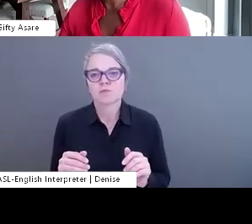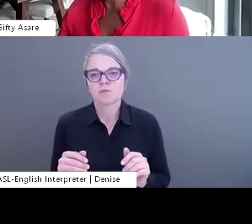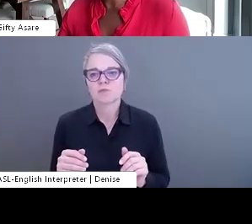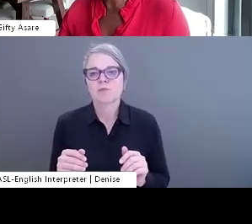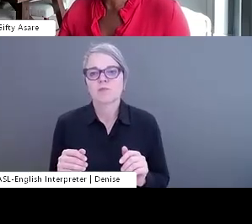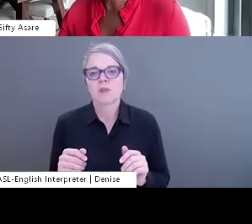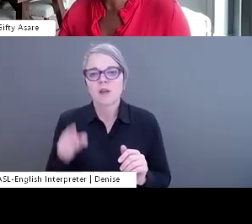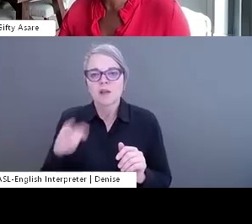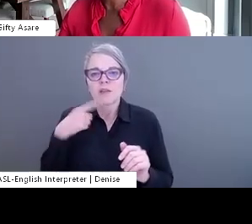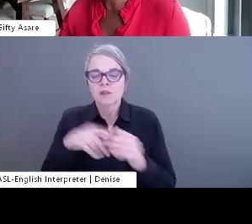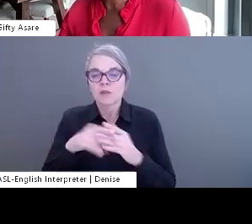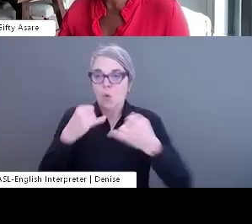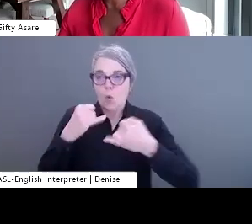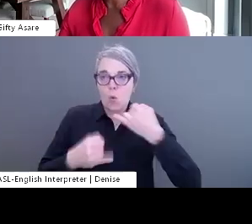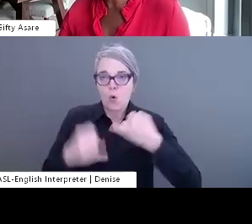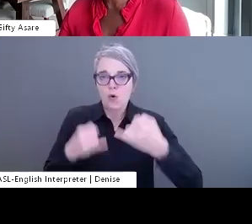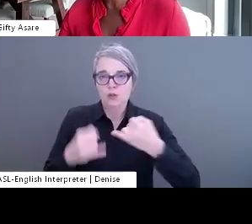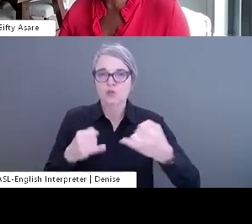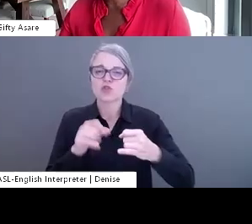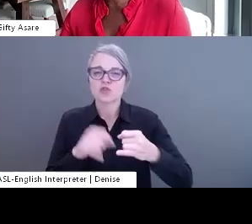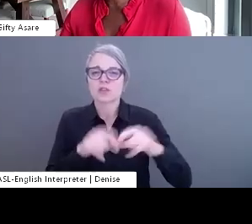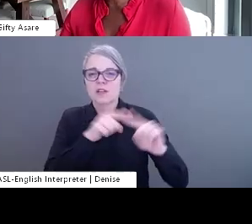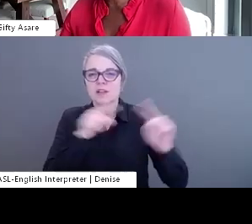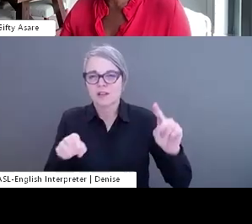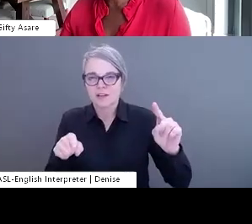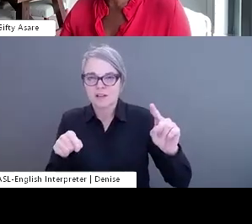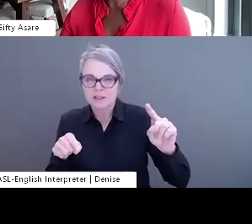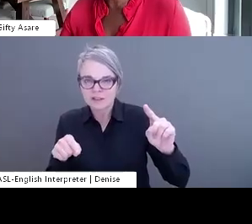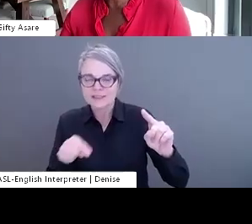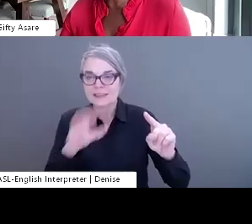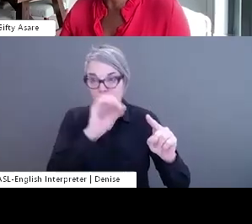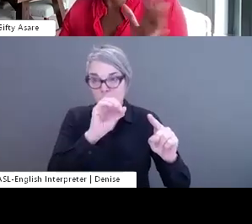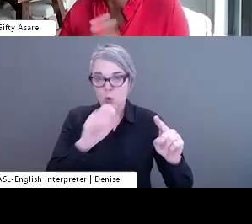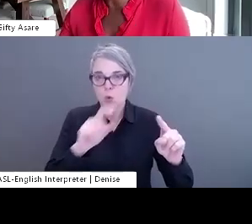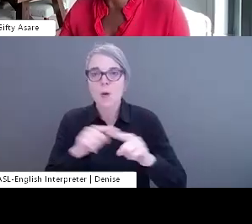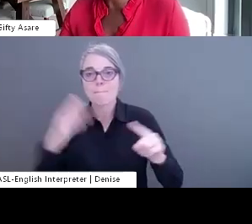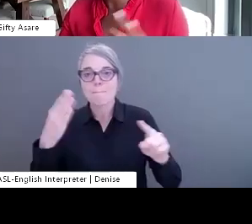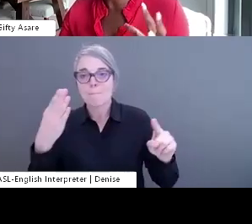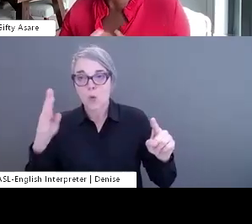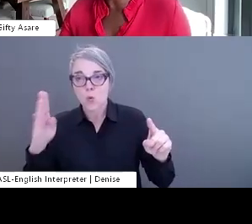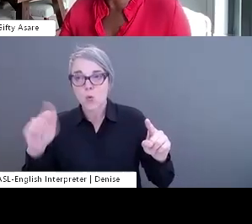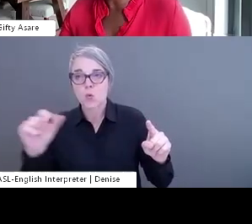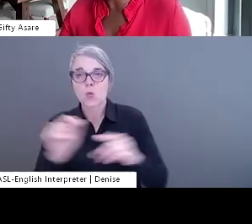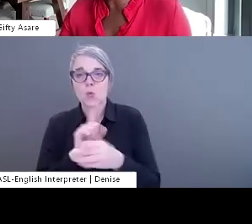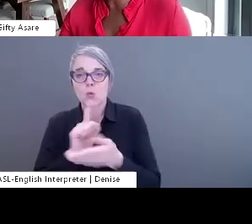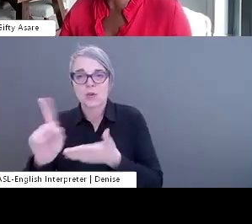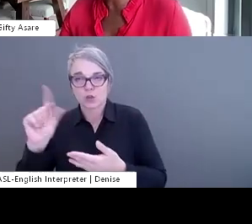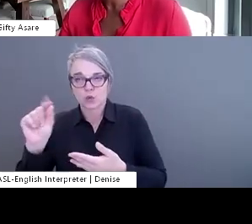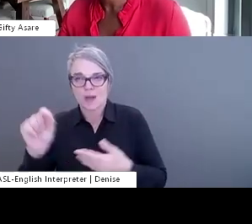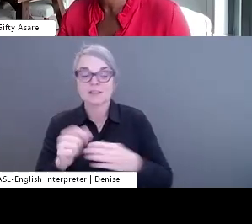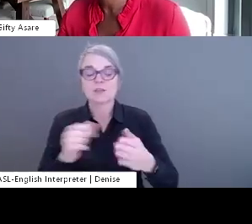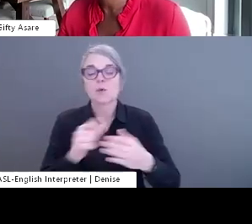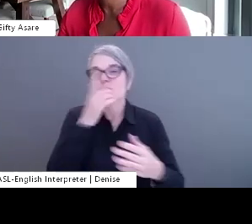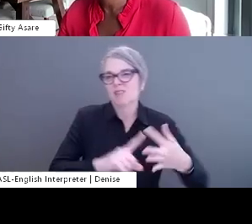line is week 0 and the orange line is week 20. So before the program or at the start of the program and at the end of the